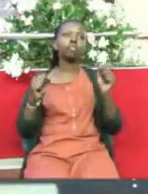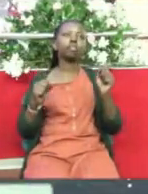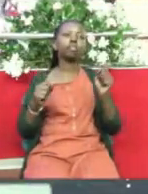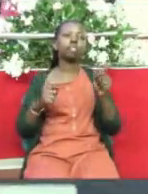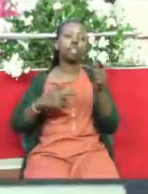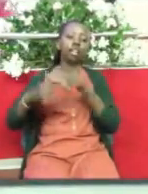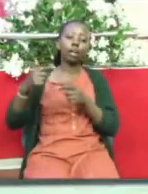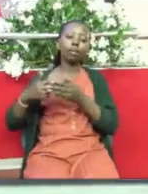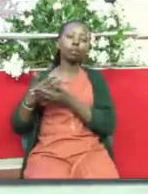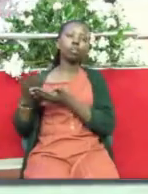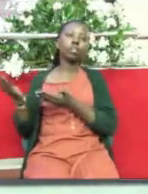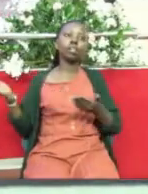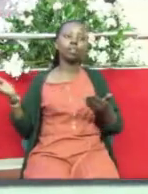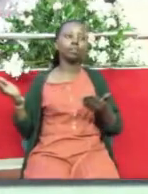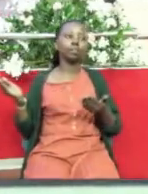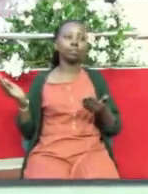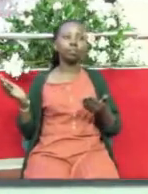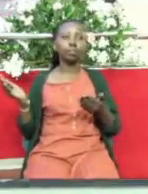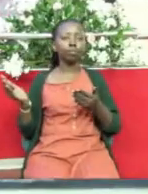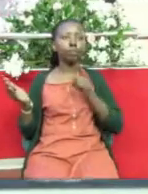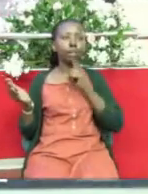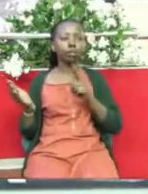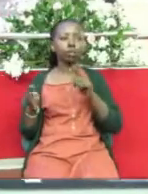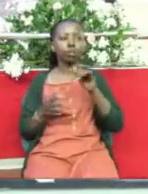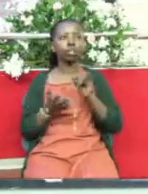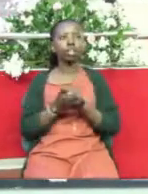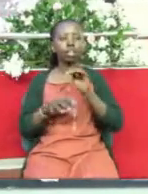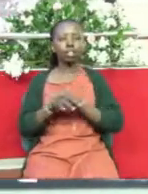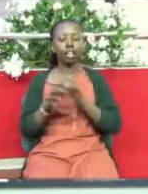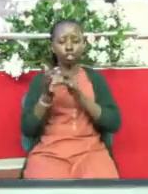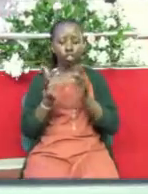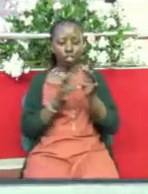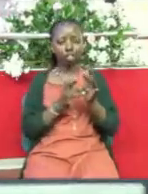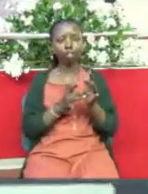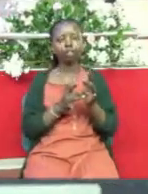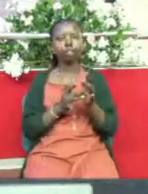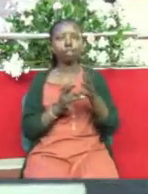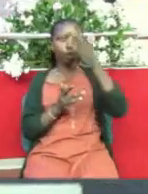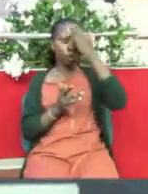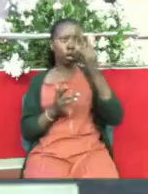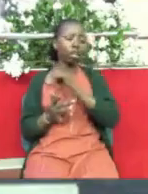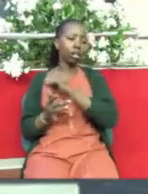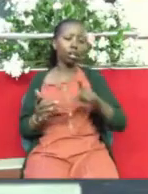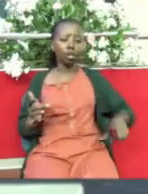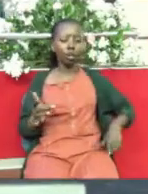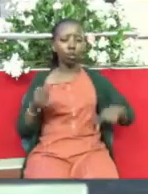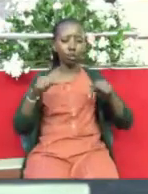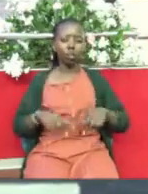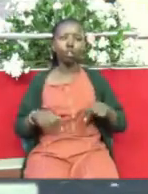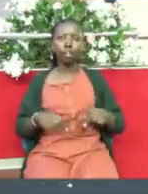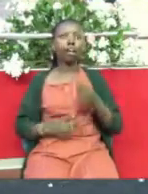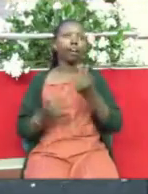running today. Come running today to the altar in the name of Jesus Christ, because the Lord is here. His fire is in